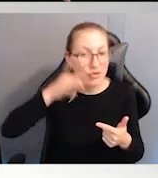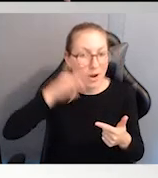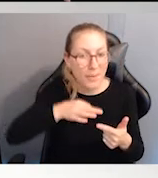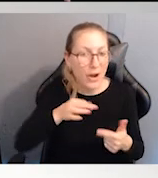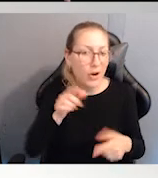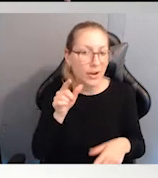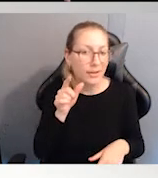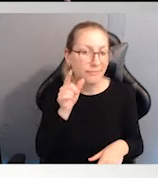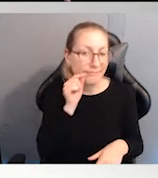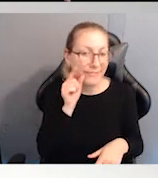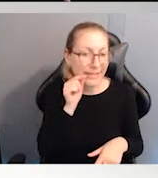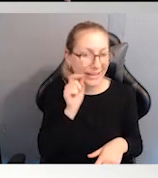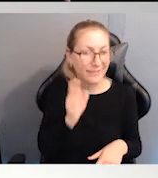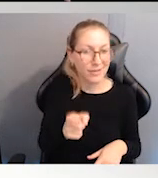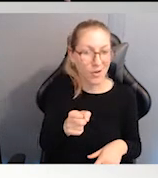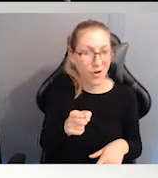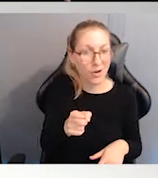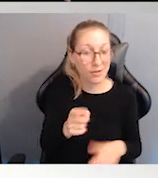make